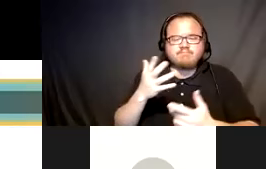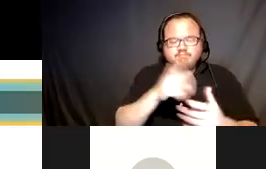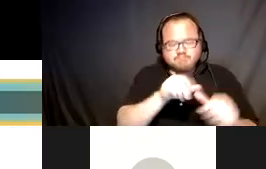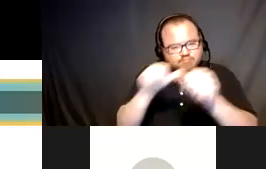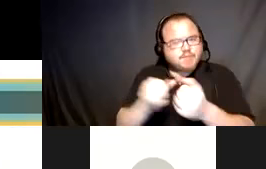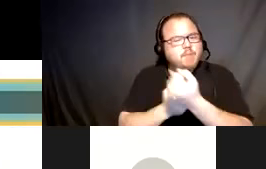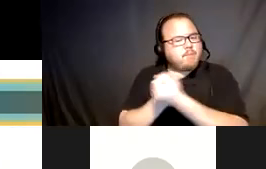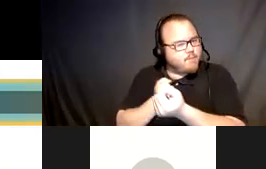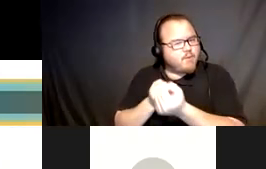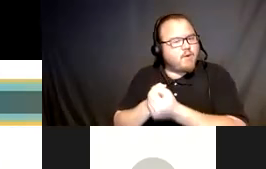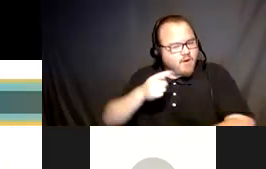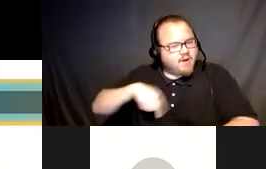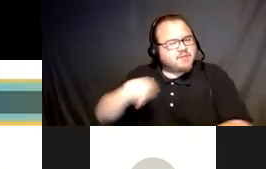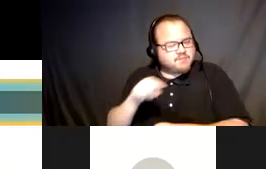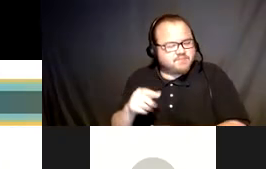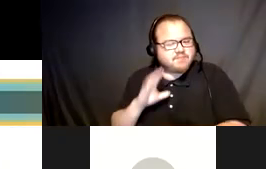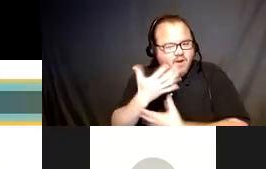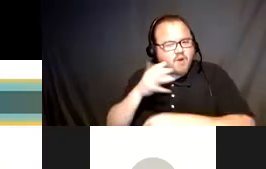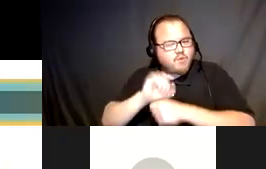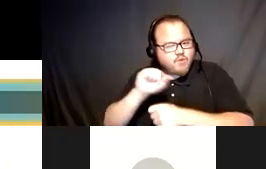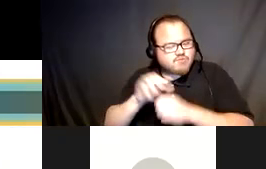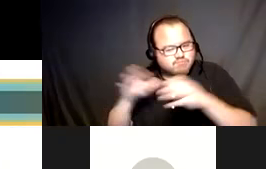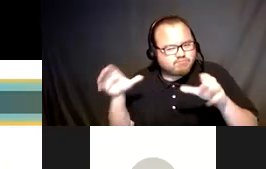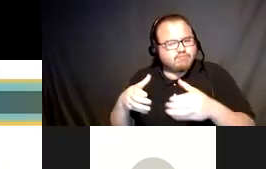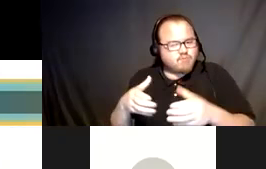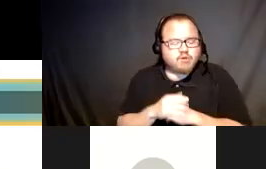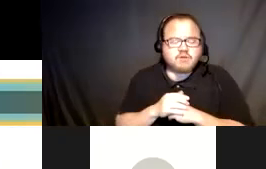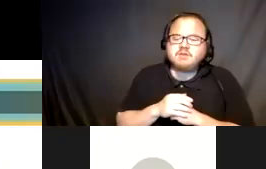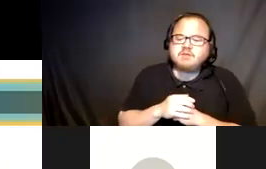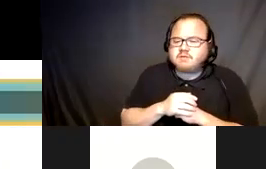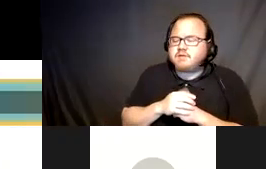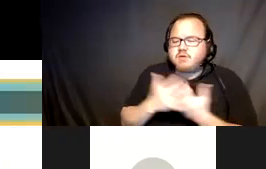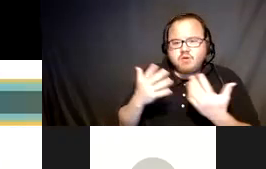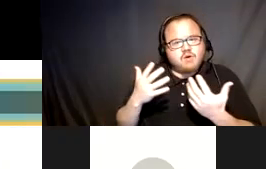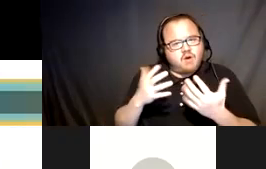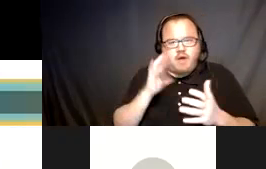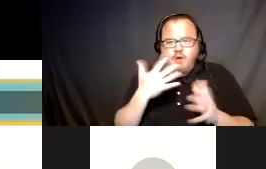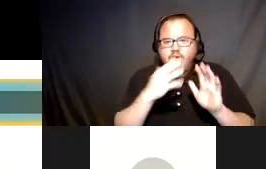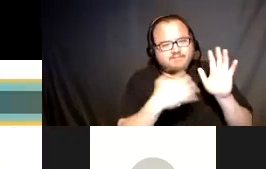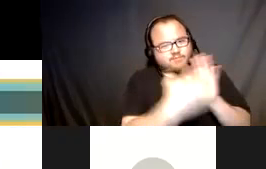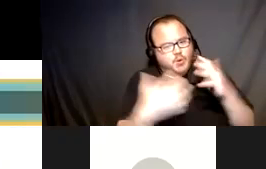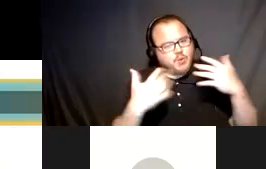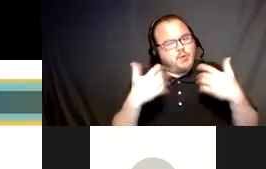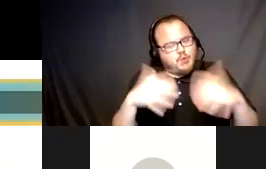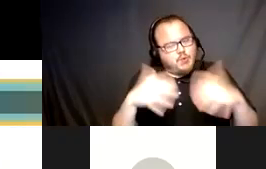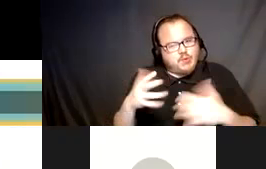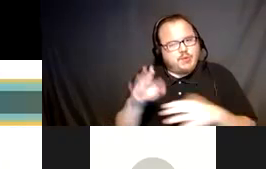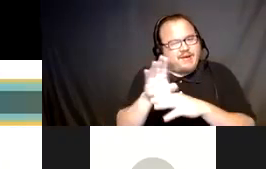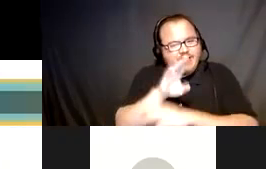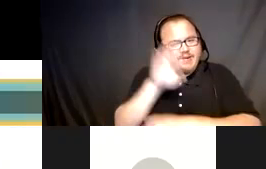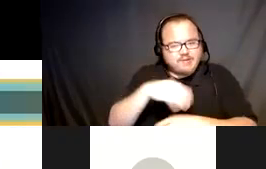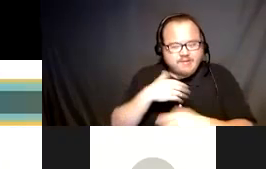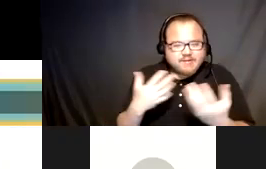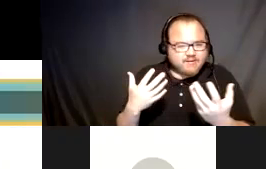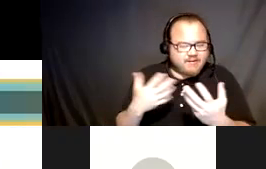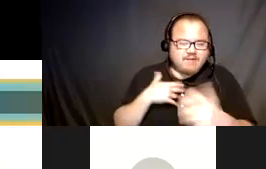in being able to do the work of the Suicide Prevention Coalition. So as I said, we have a very full agenda today. And so I want to ensure that we've got enough